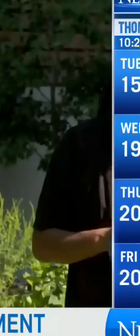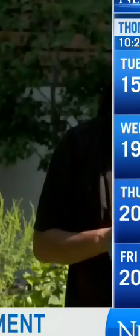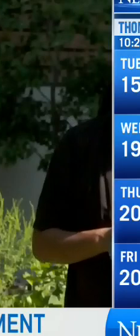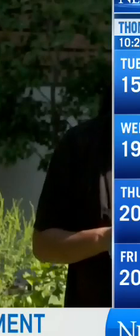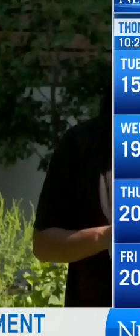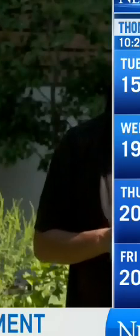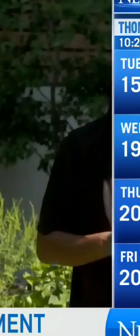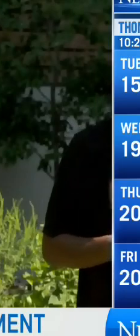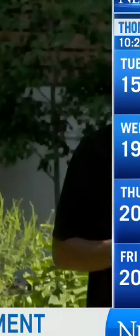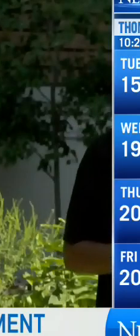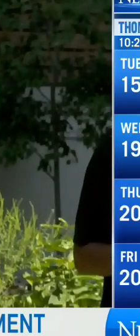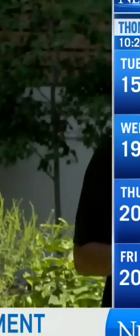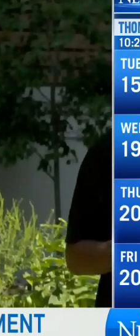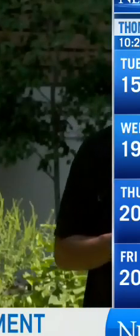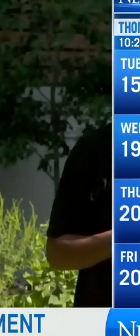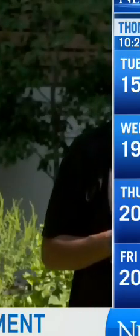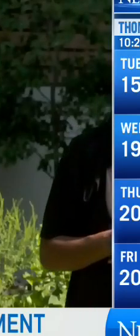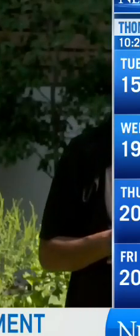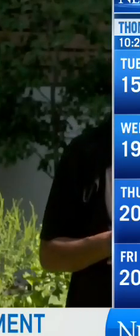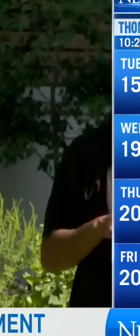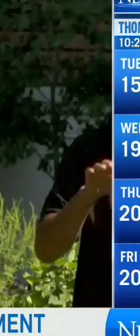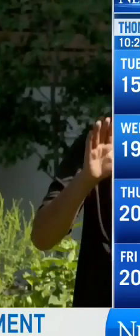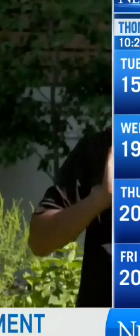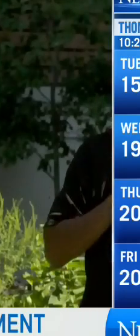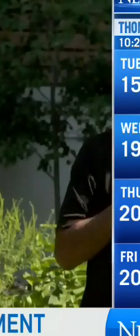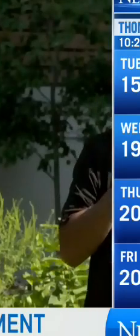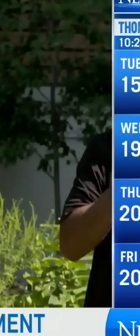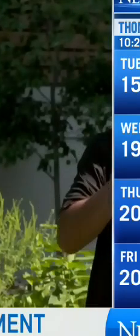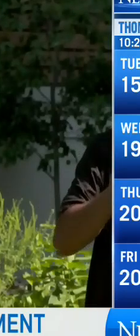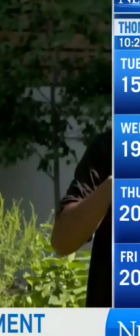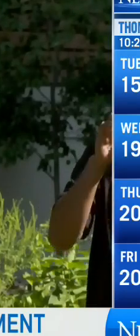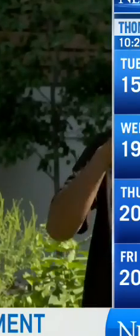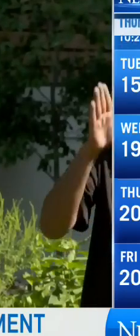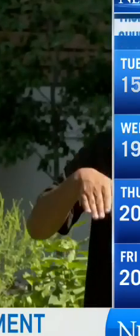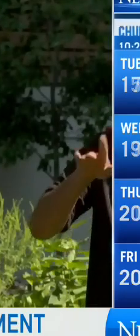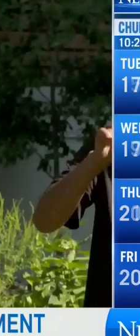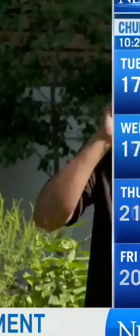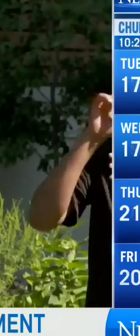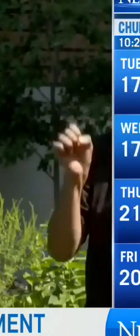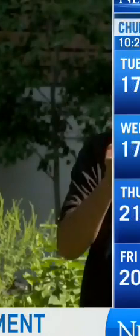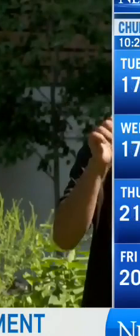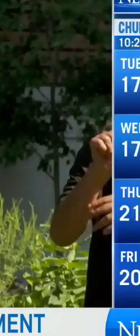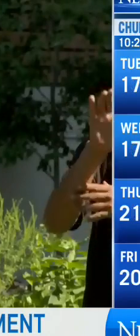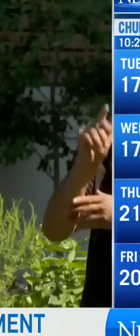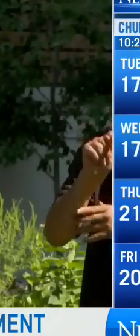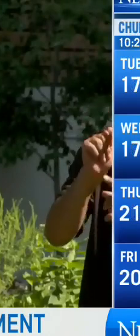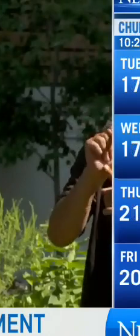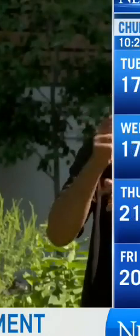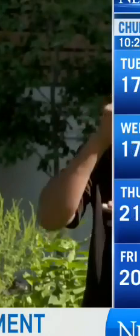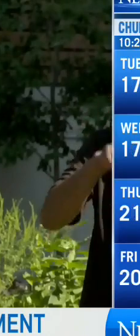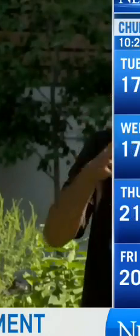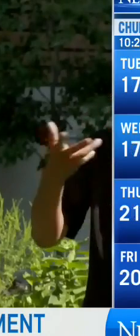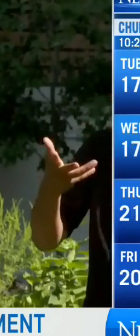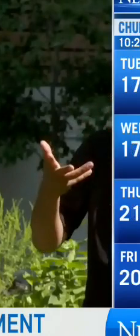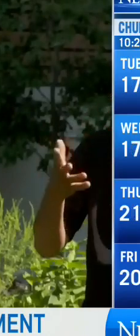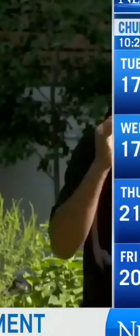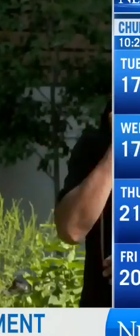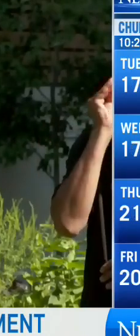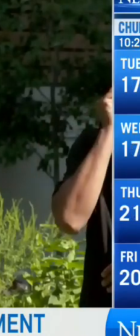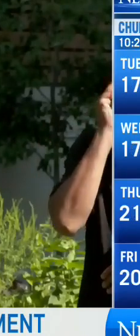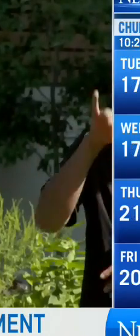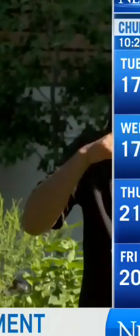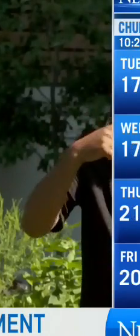We have recognized in our National Housing Strategy Act that housing is a fundamental right. Il y a un